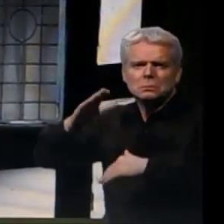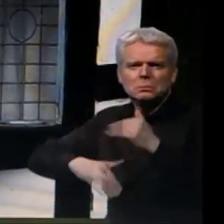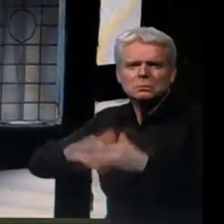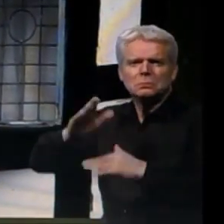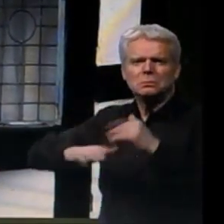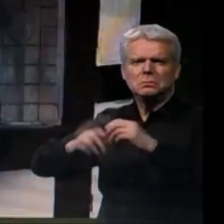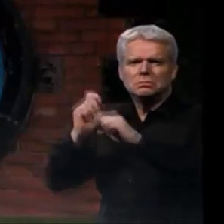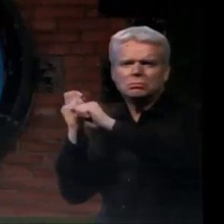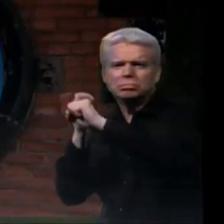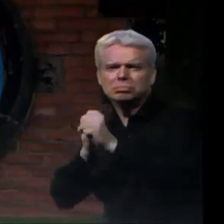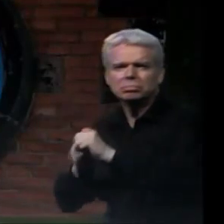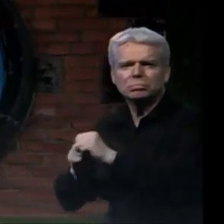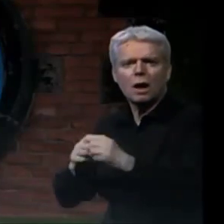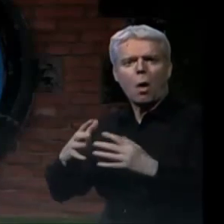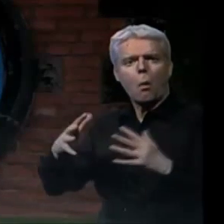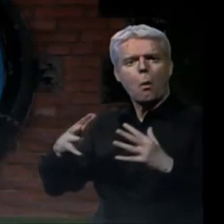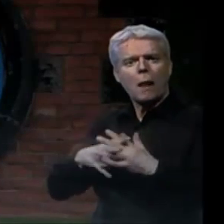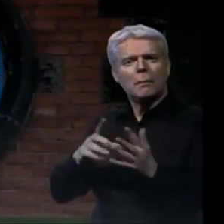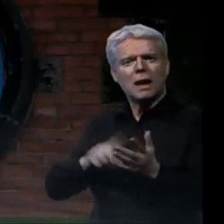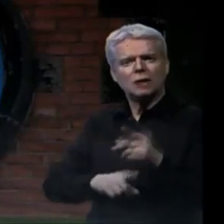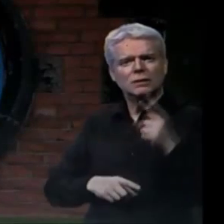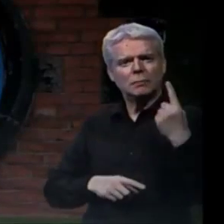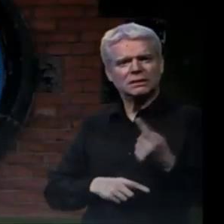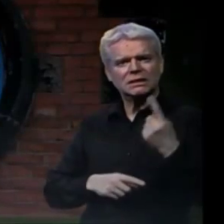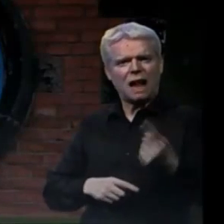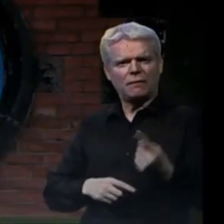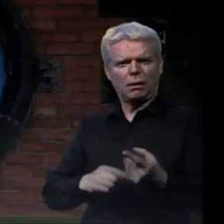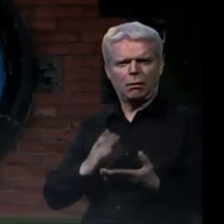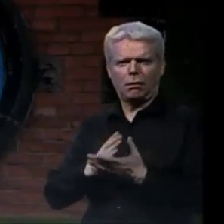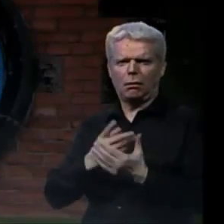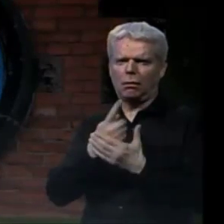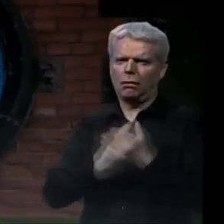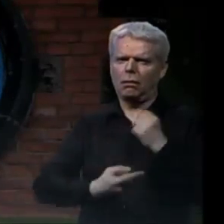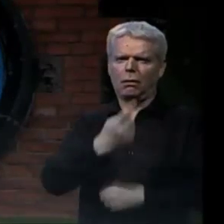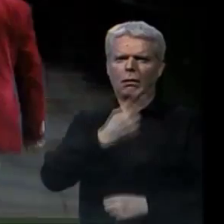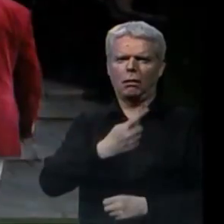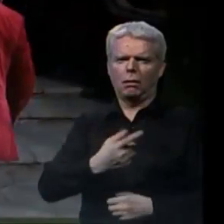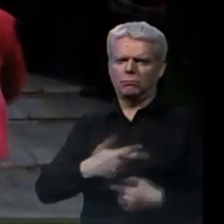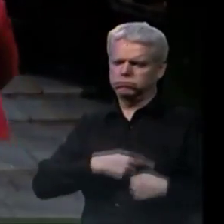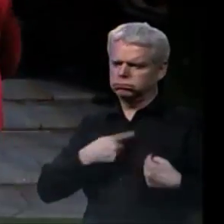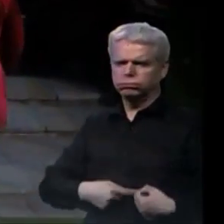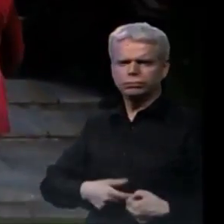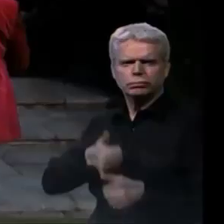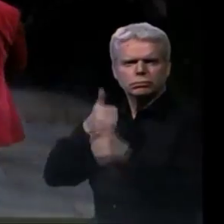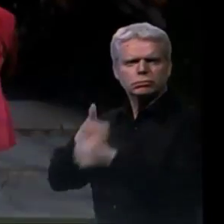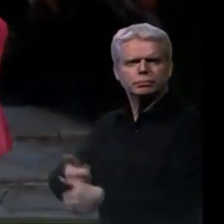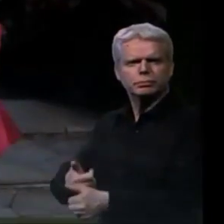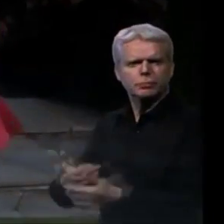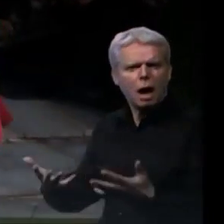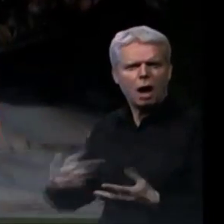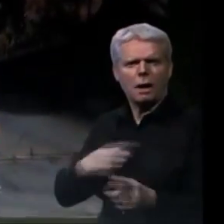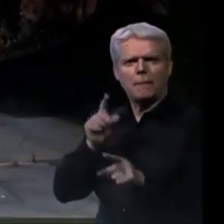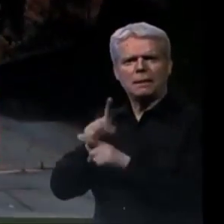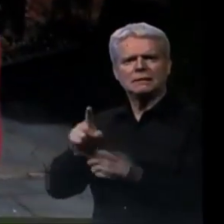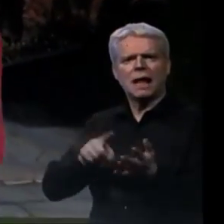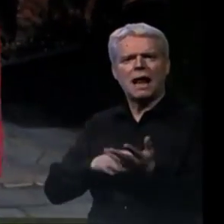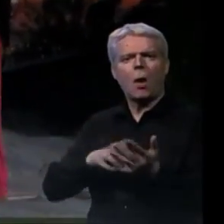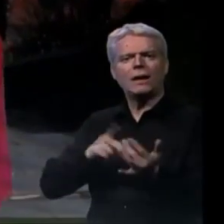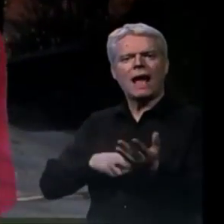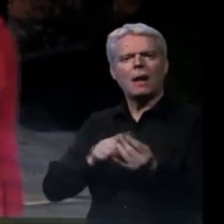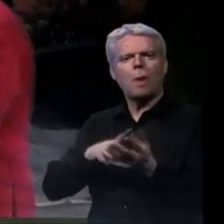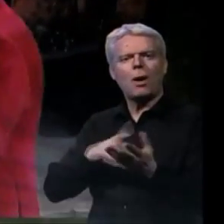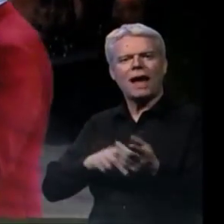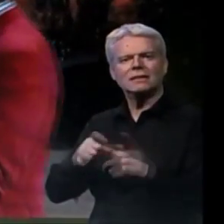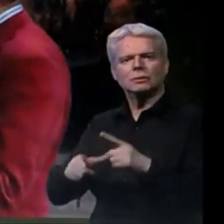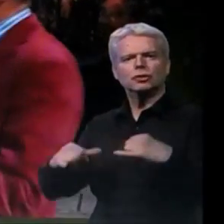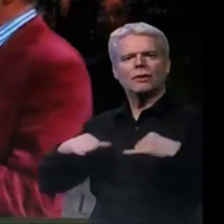I'm meeting Lionel Bolland, Chief Executive of the Port Sunlight Village Trust. Welcome to Port Sunlight. Thank you very much.